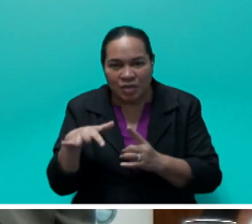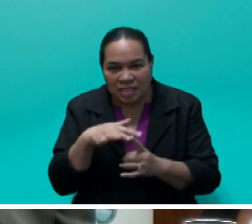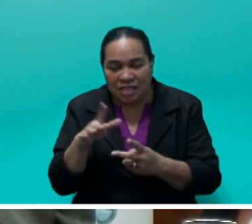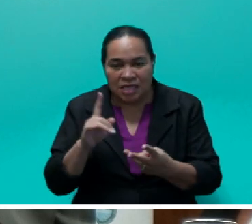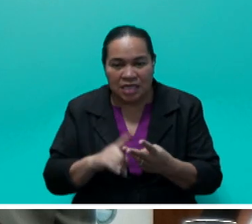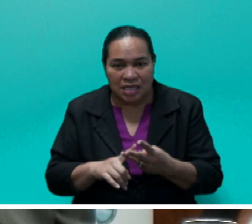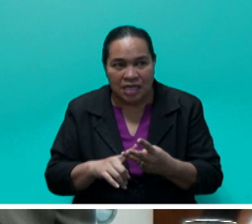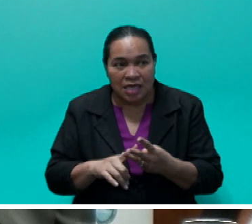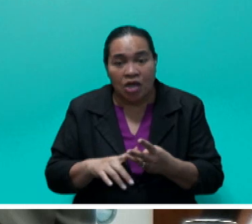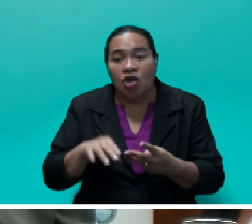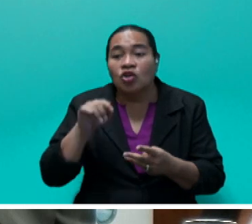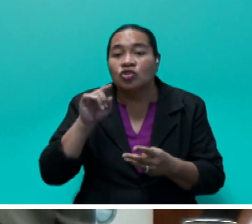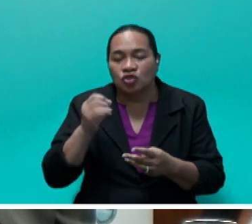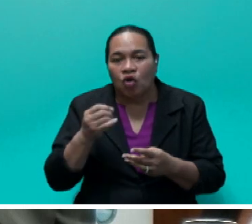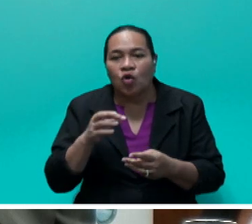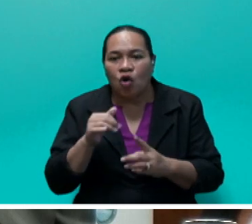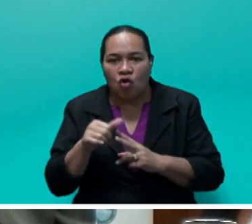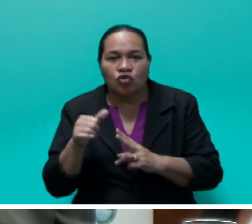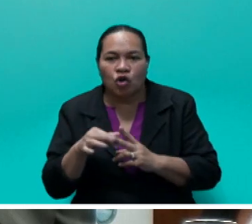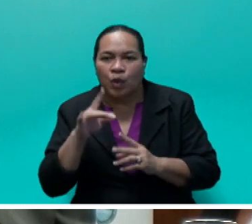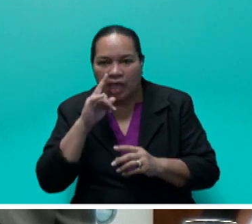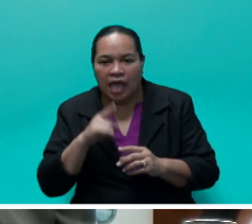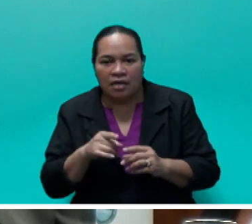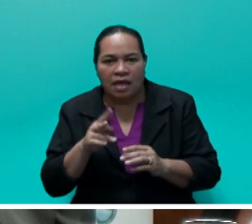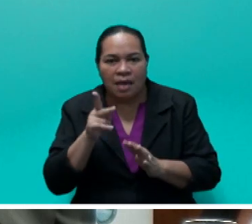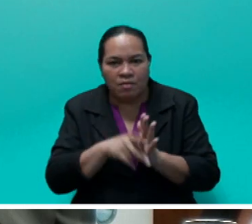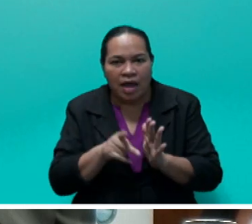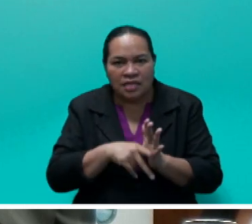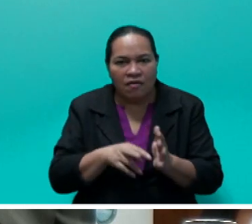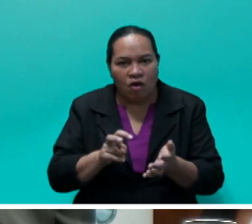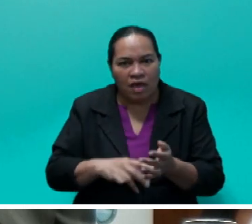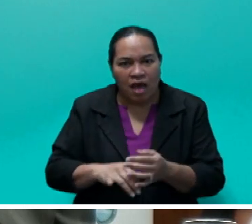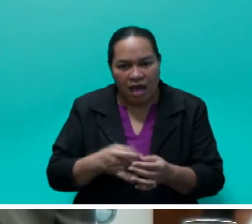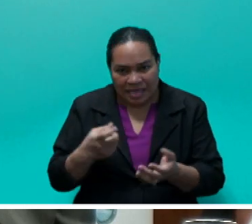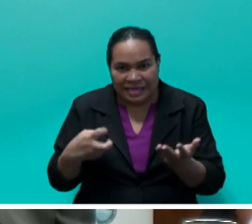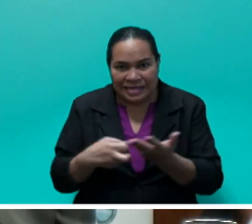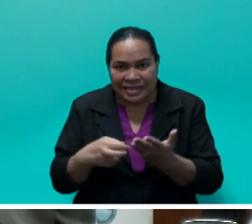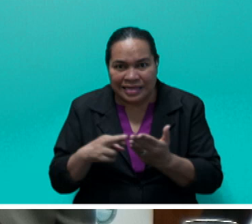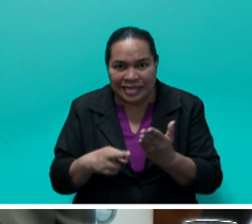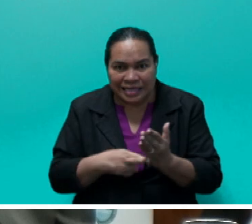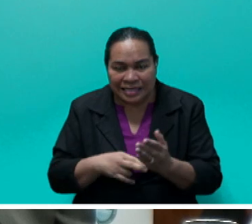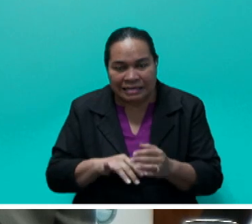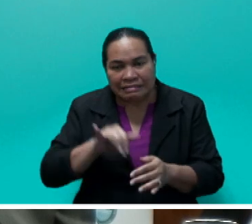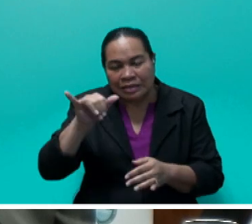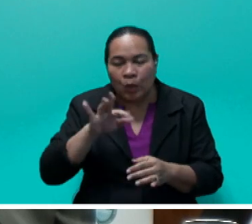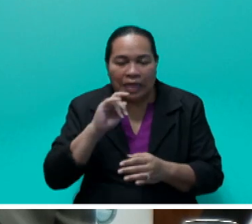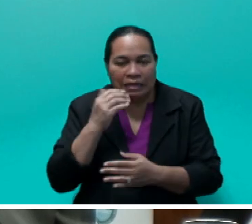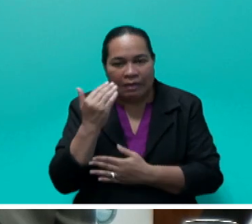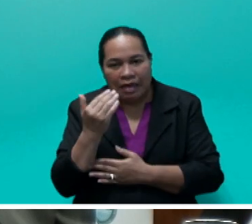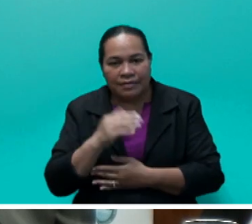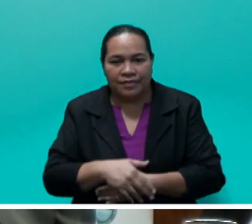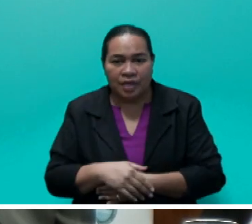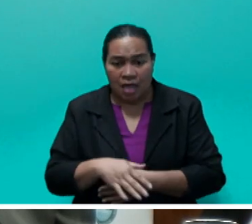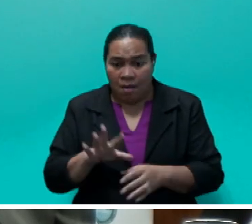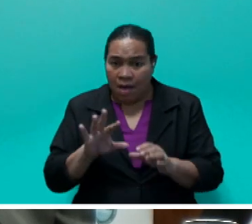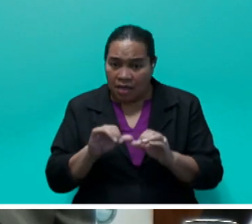set fares based on market conditions. Mr. Speaker, sir, The degree of sky openness is determined by